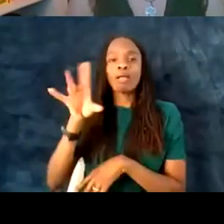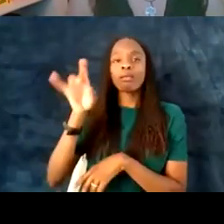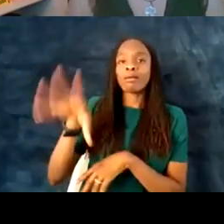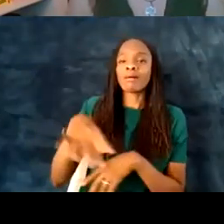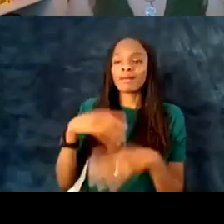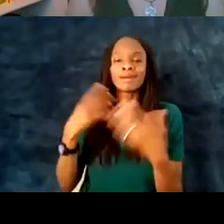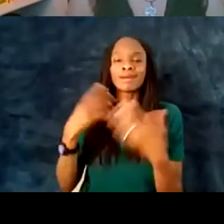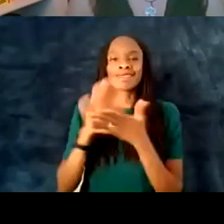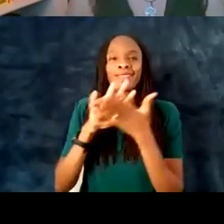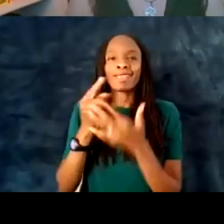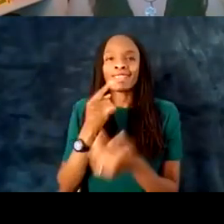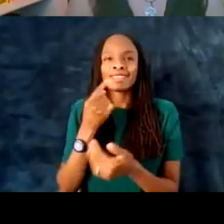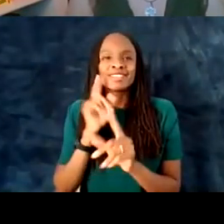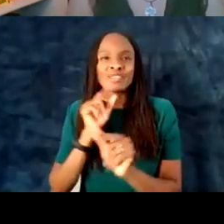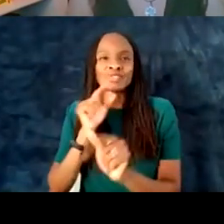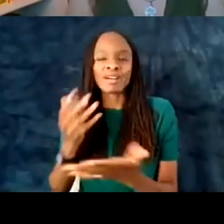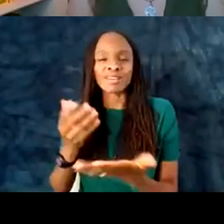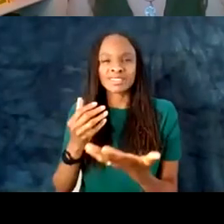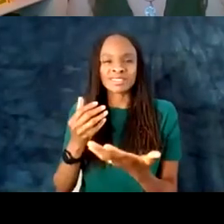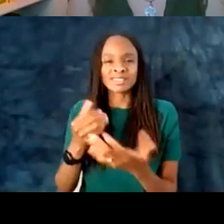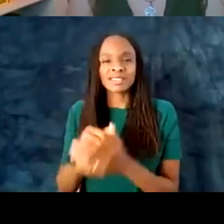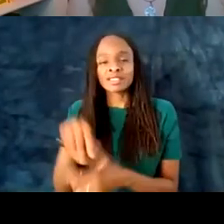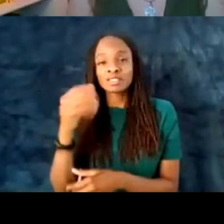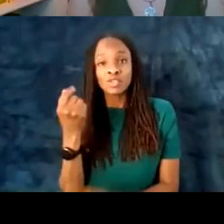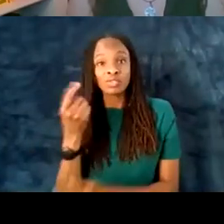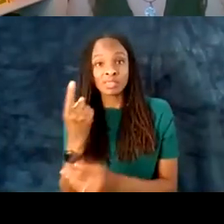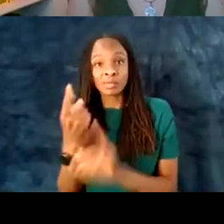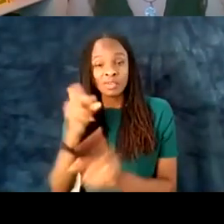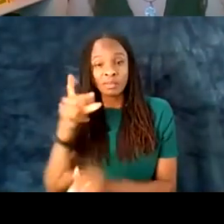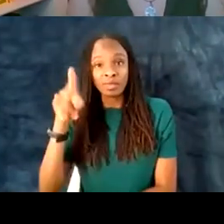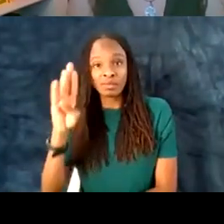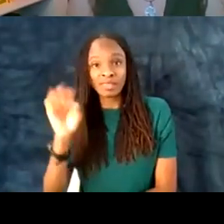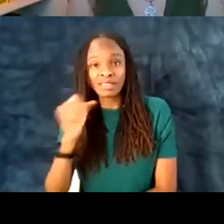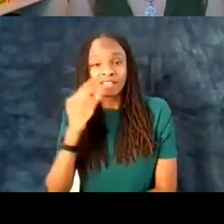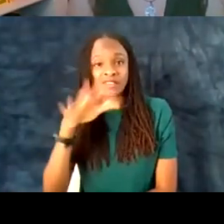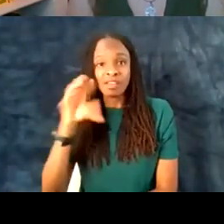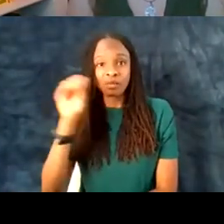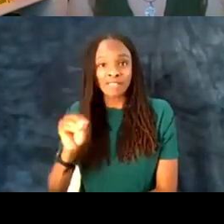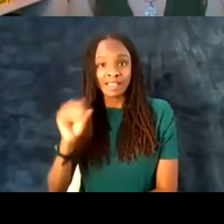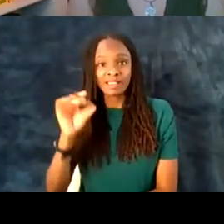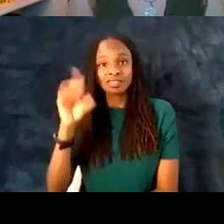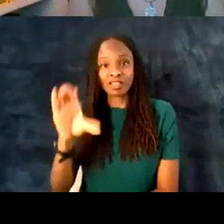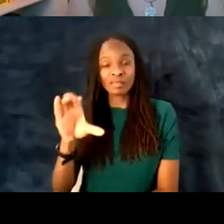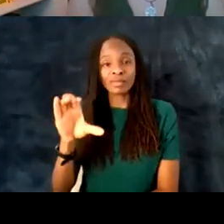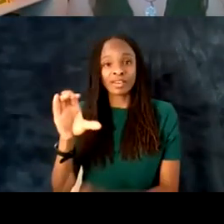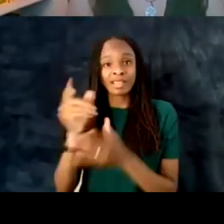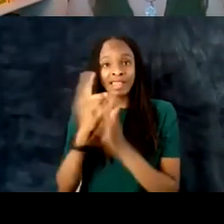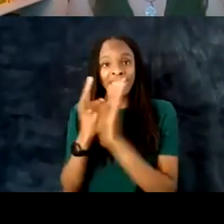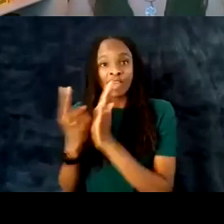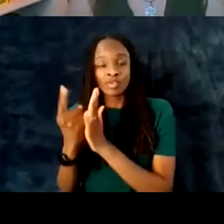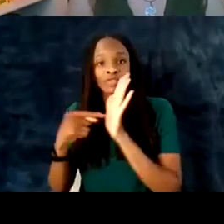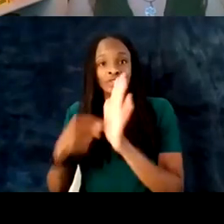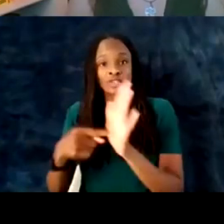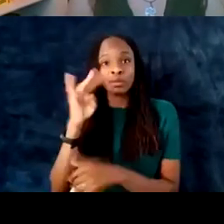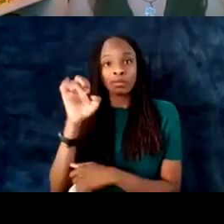responding. Paula Kerger of PBS said, 55% of documentary hours featured BIPOC talent or were produced